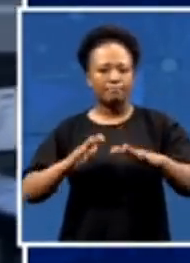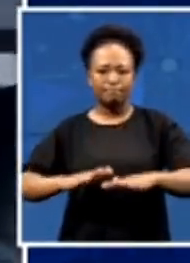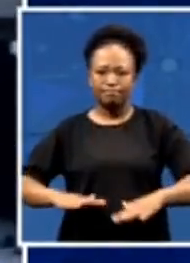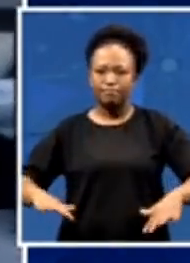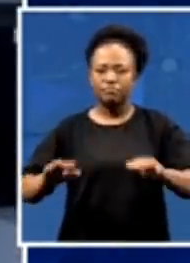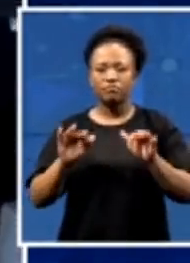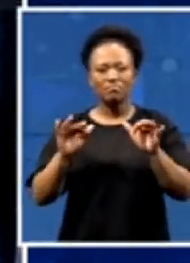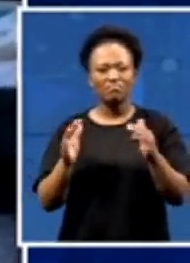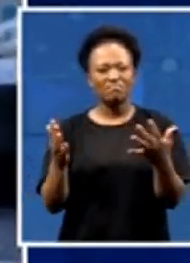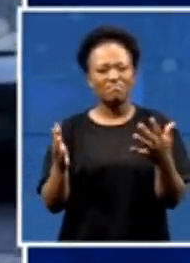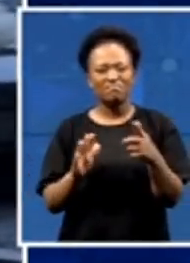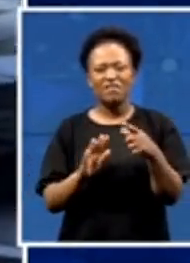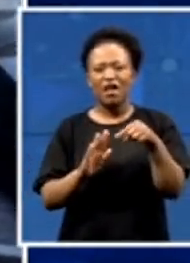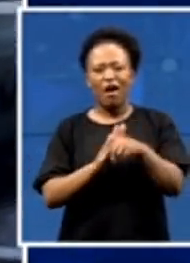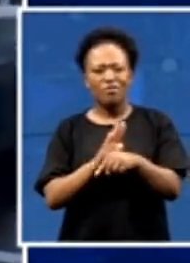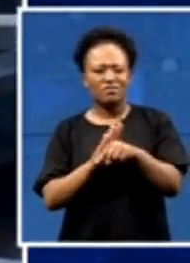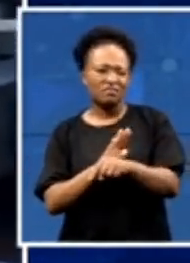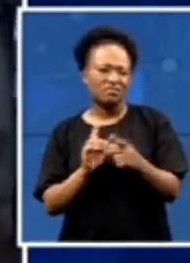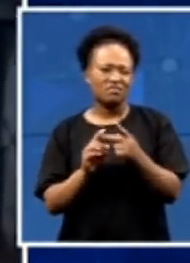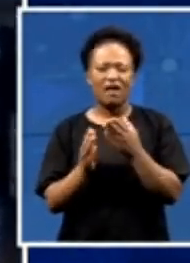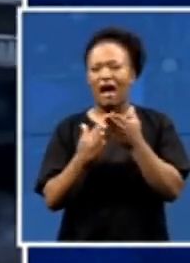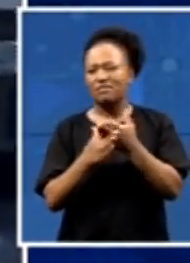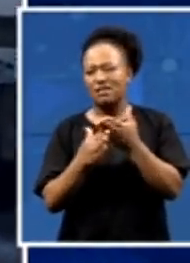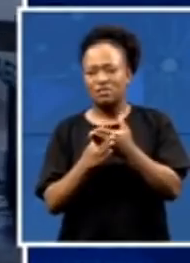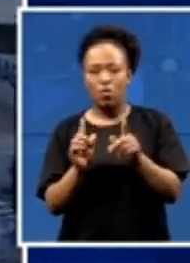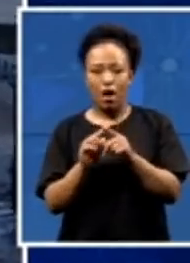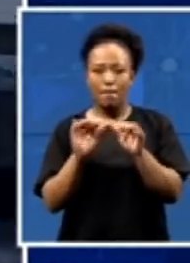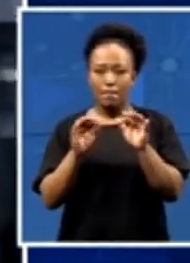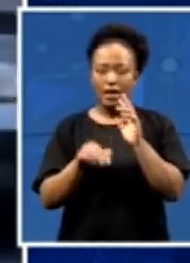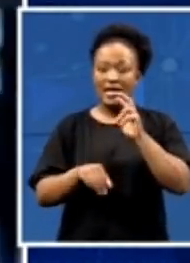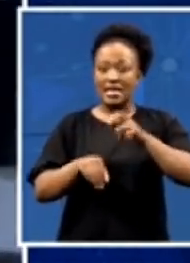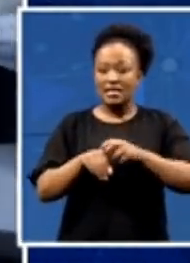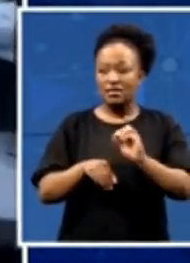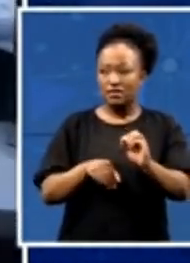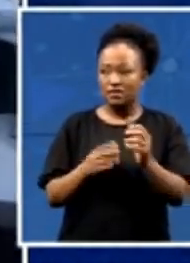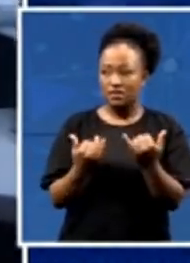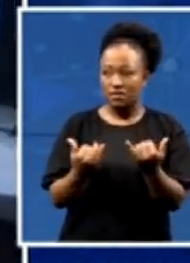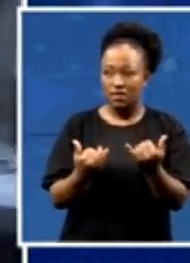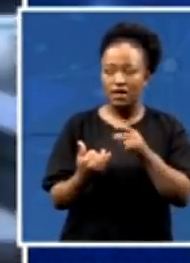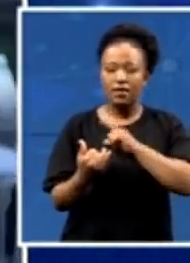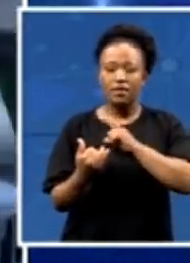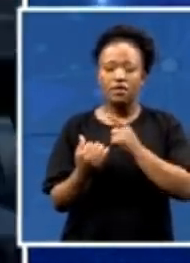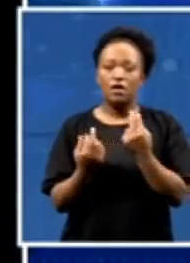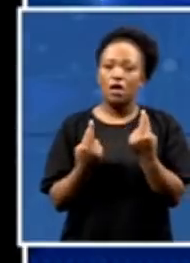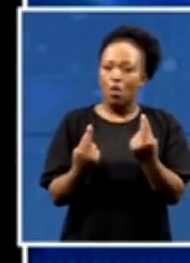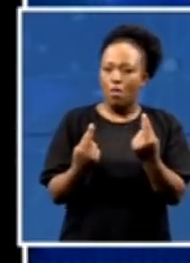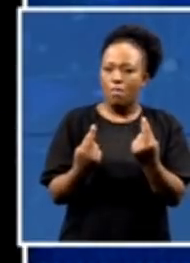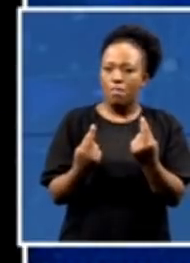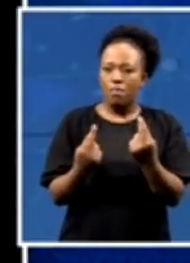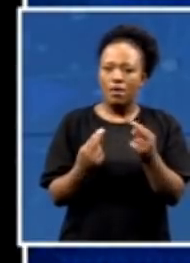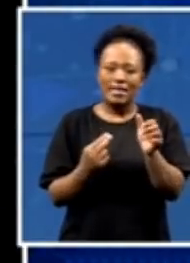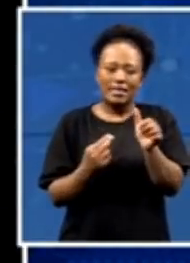even necessities. They are only pinning their hopes that the nearby spaza shops are